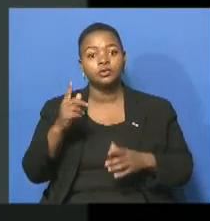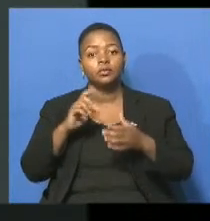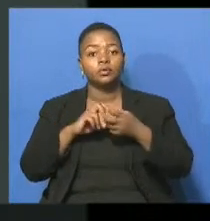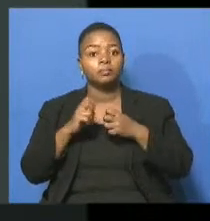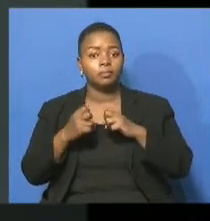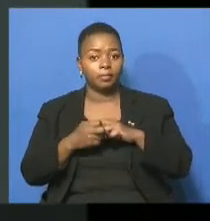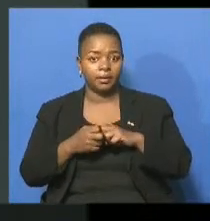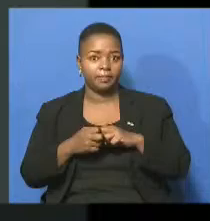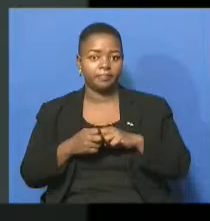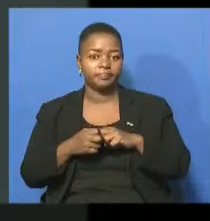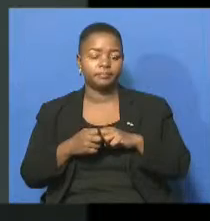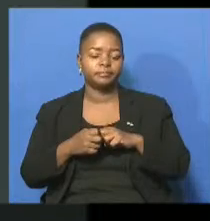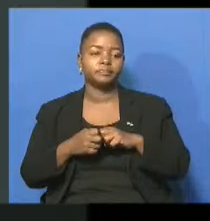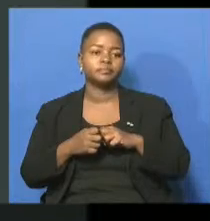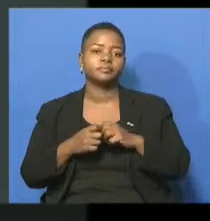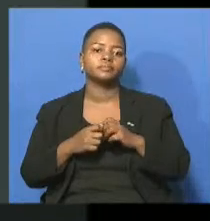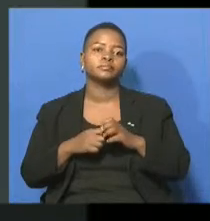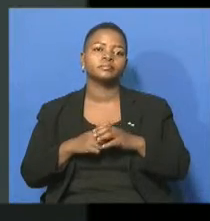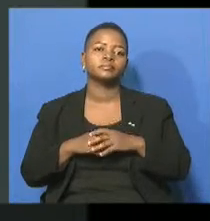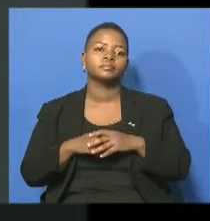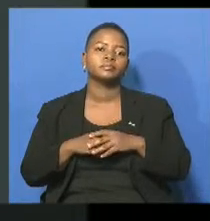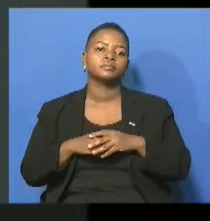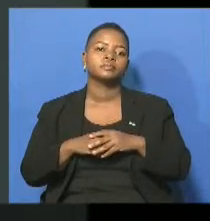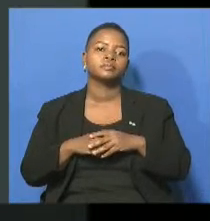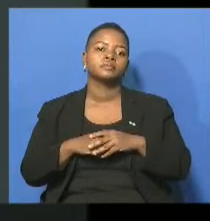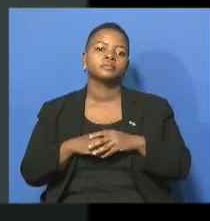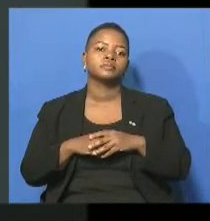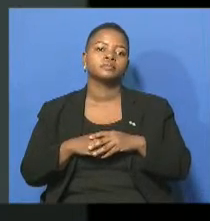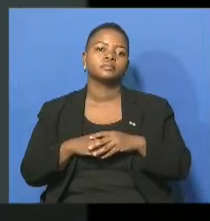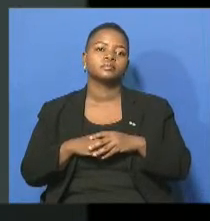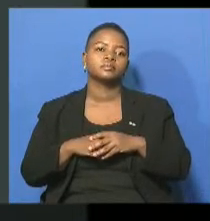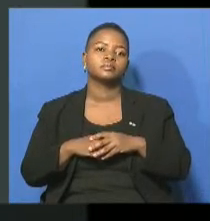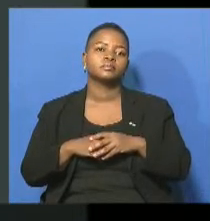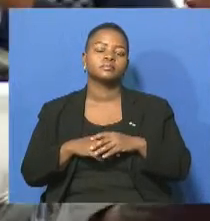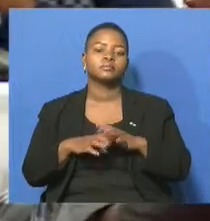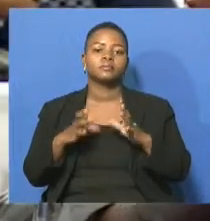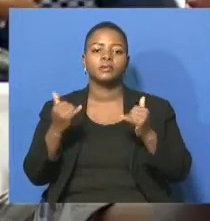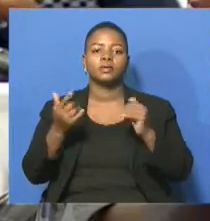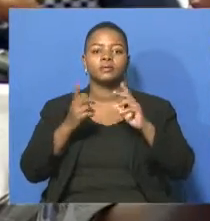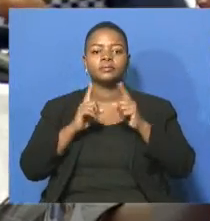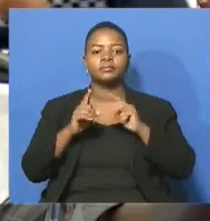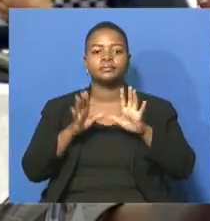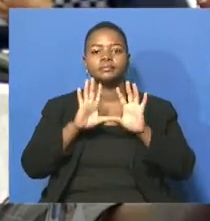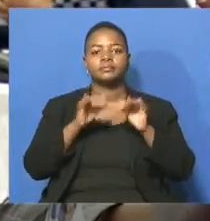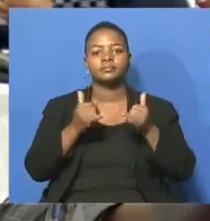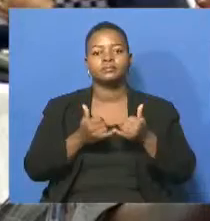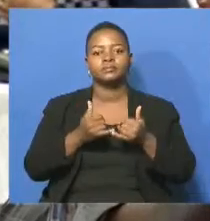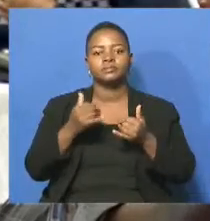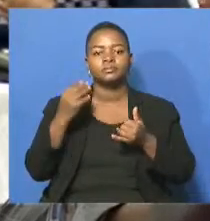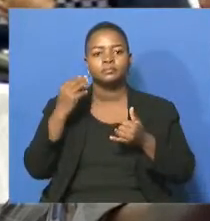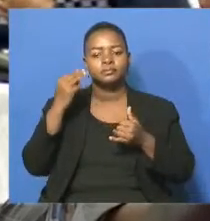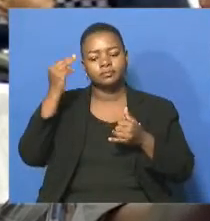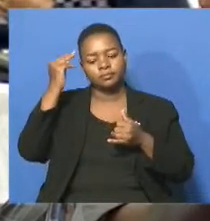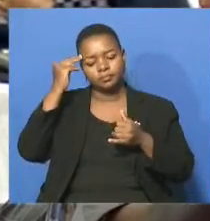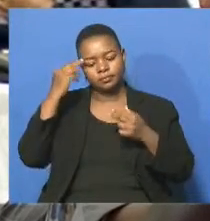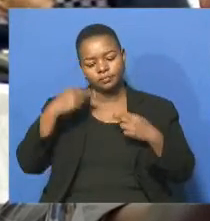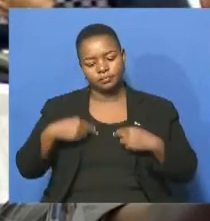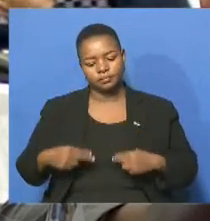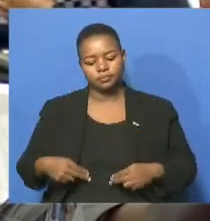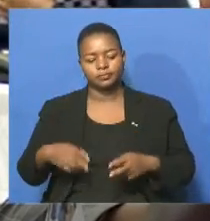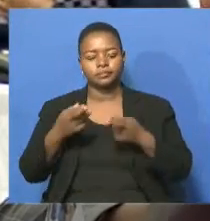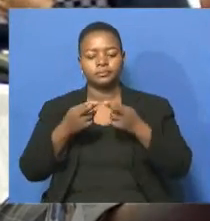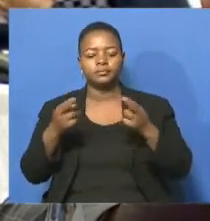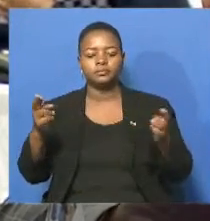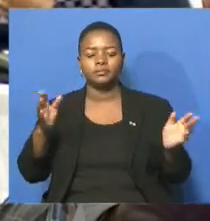the scarcity of community mental health resources tend to